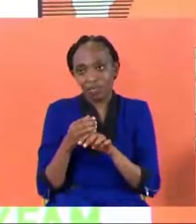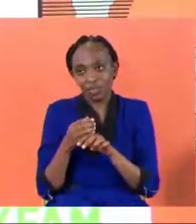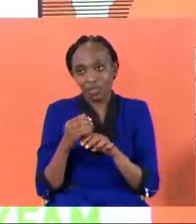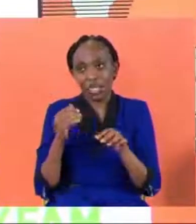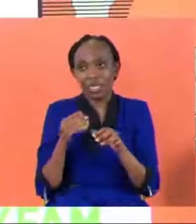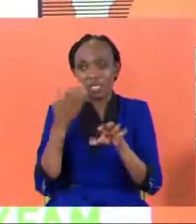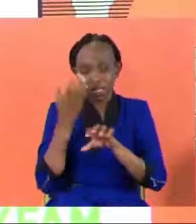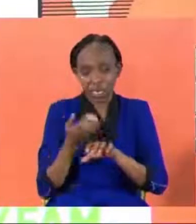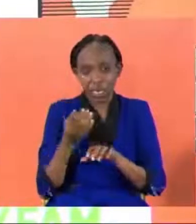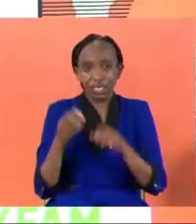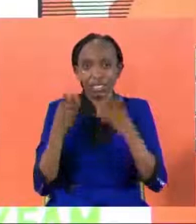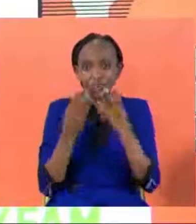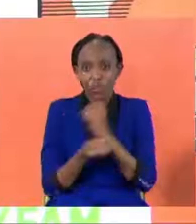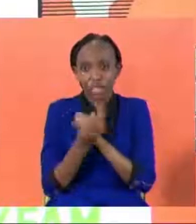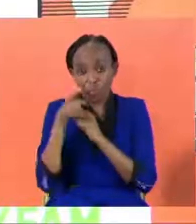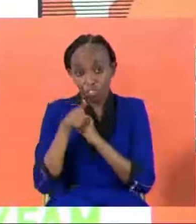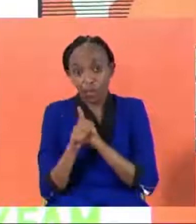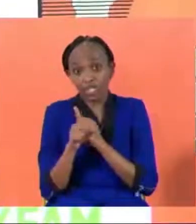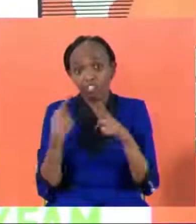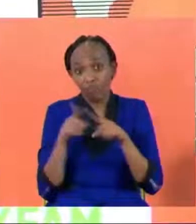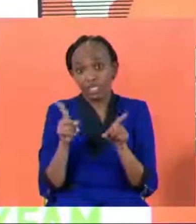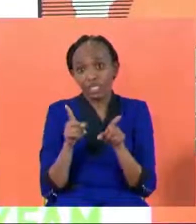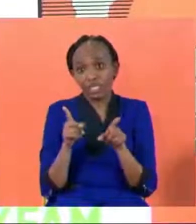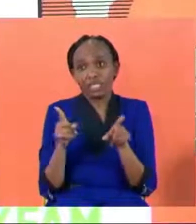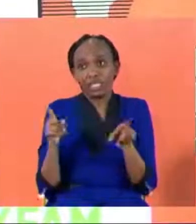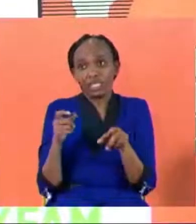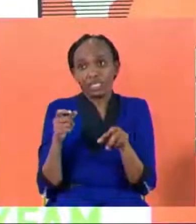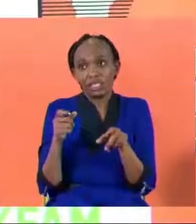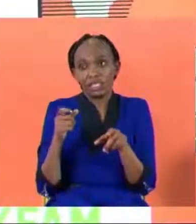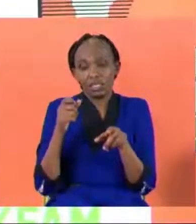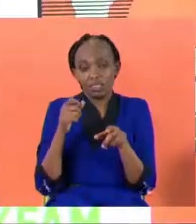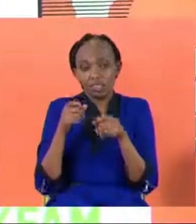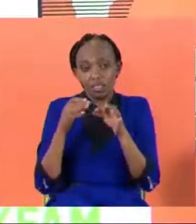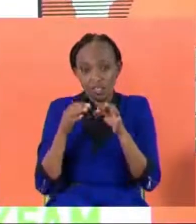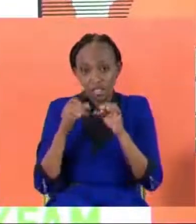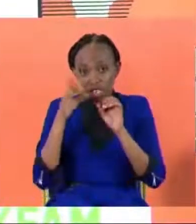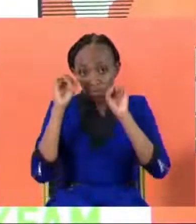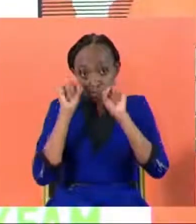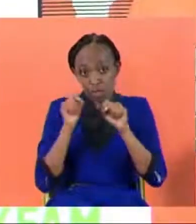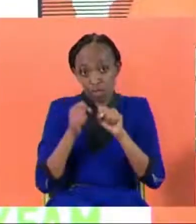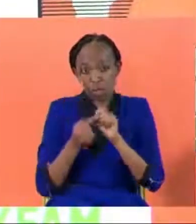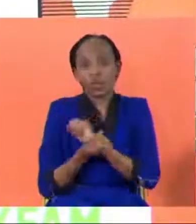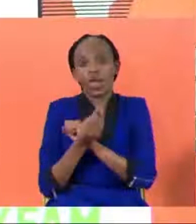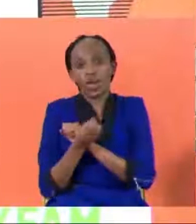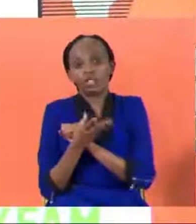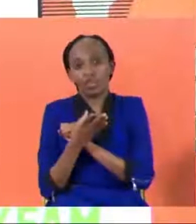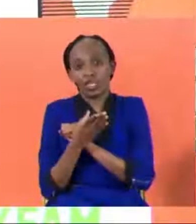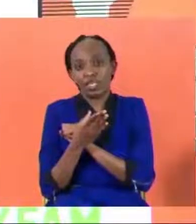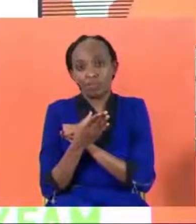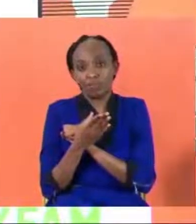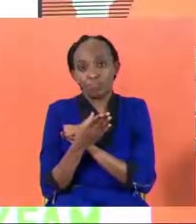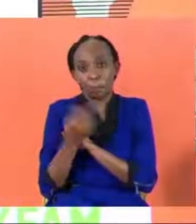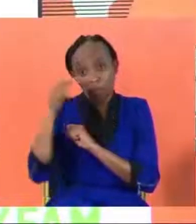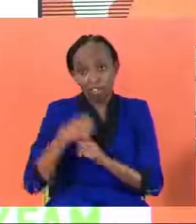it's really difficult to define for yourself. But as long as you're able to explain it to,